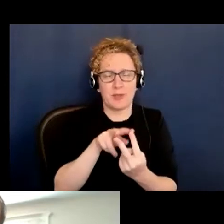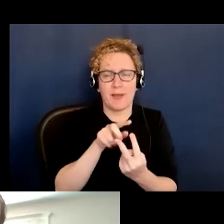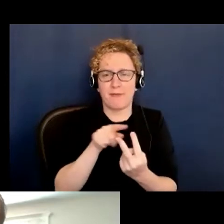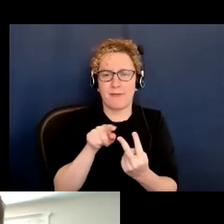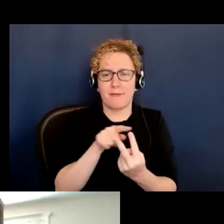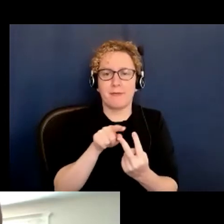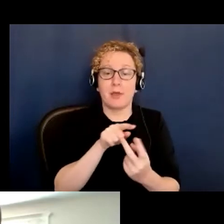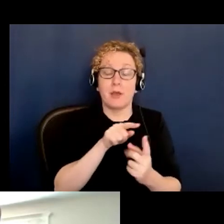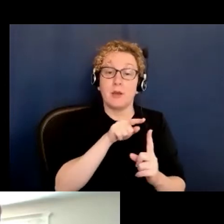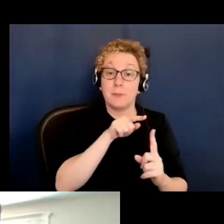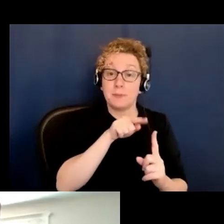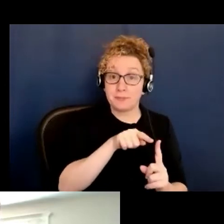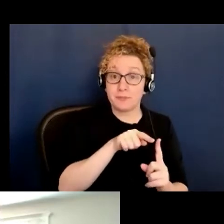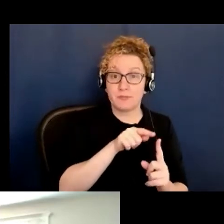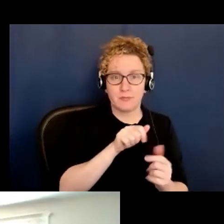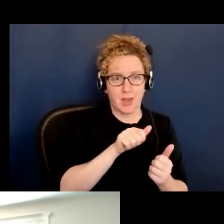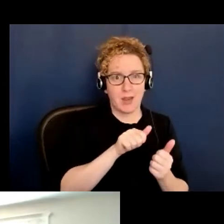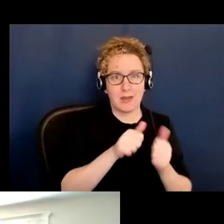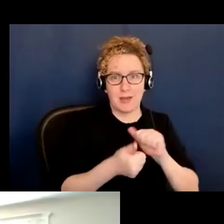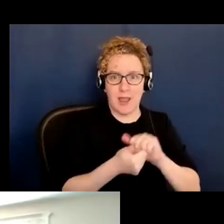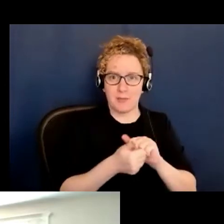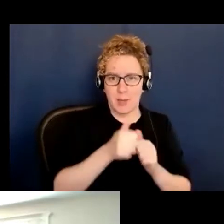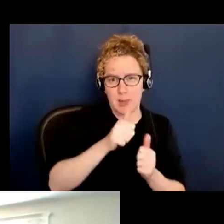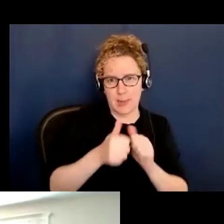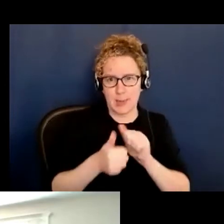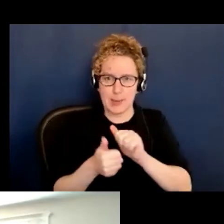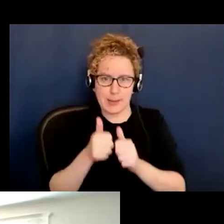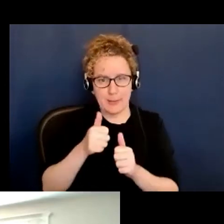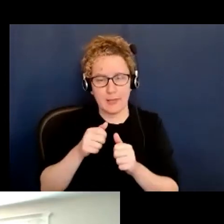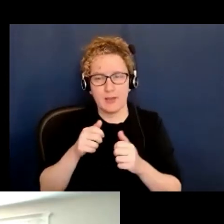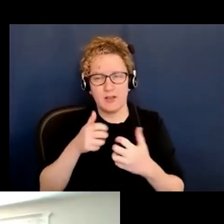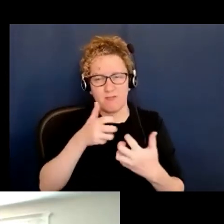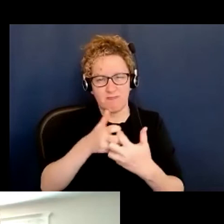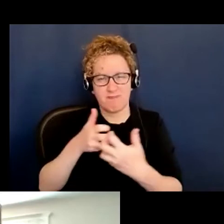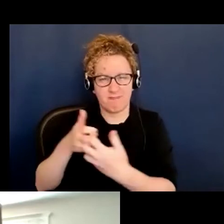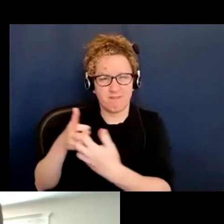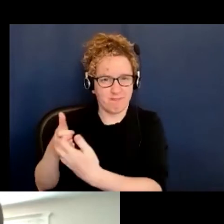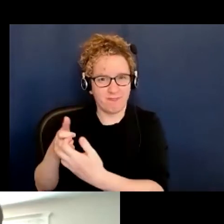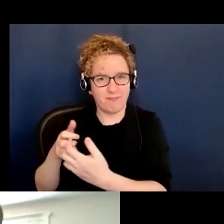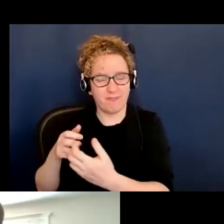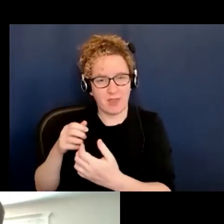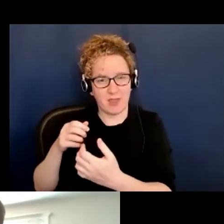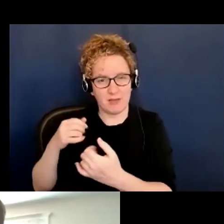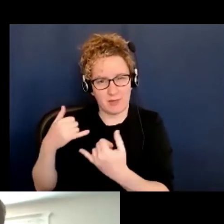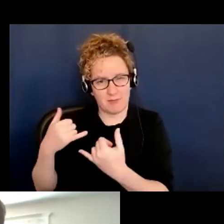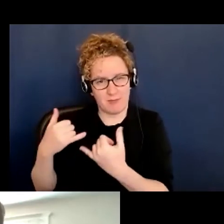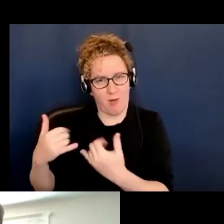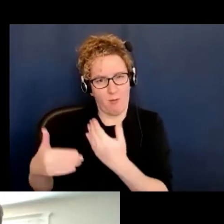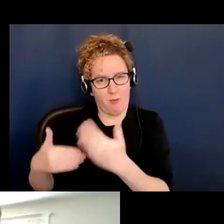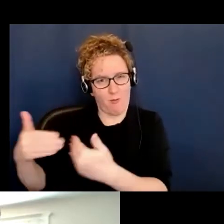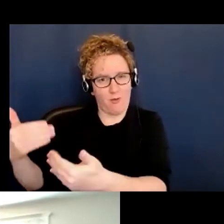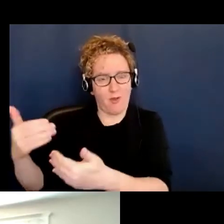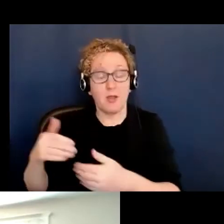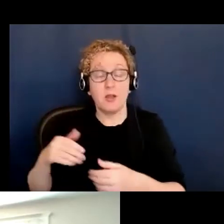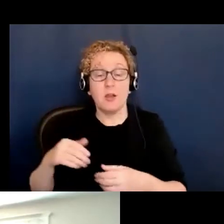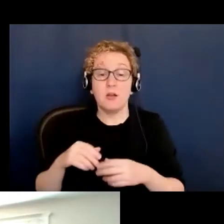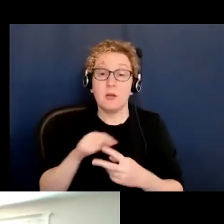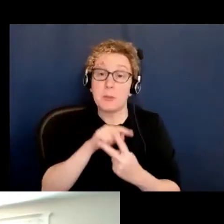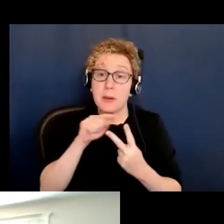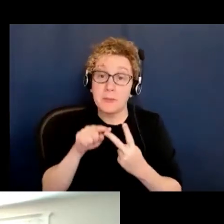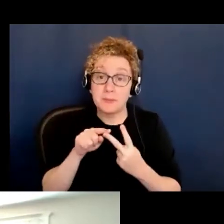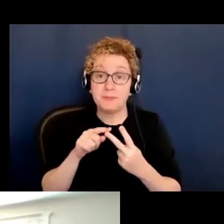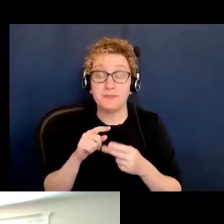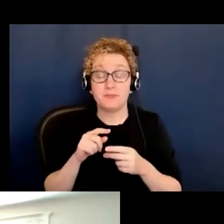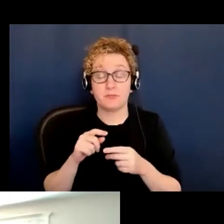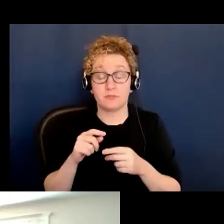ability to adapt to the changing landscape and environment, but also the kinds of things that you talked about, I think in some